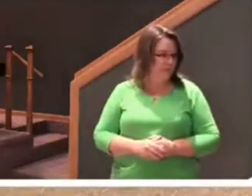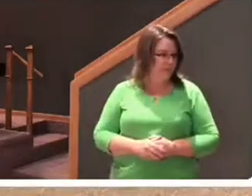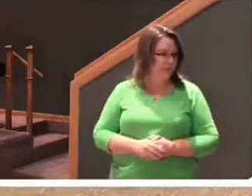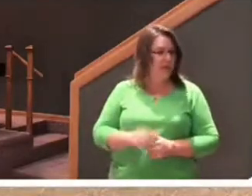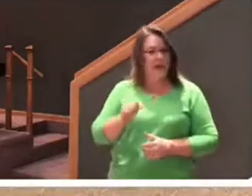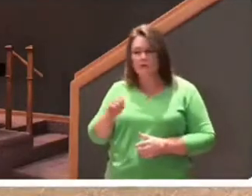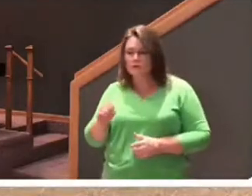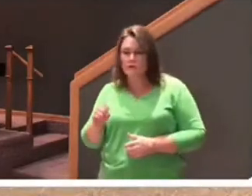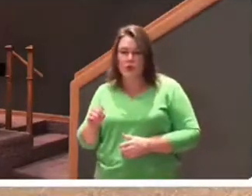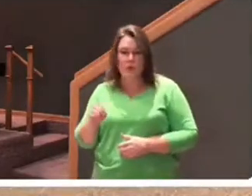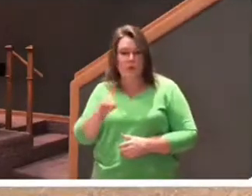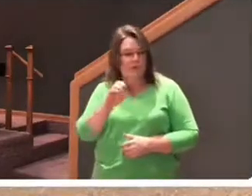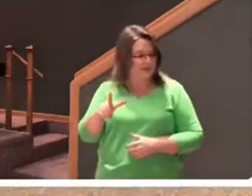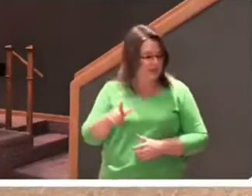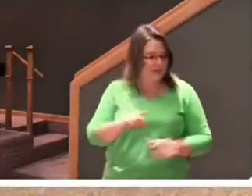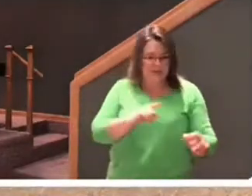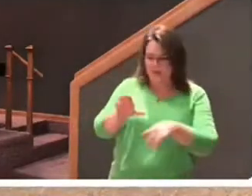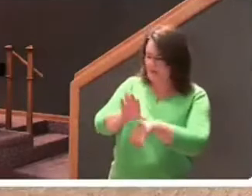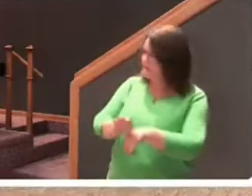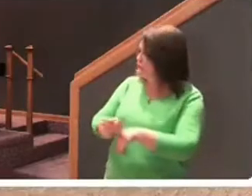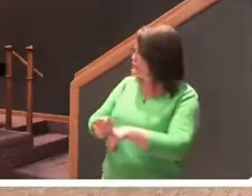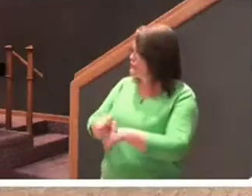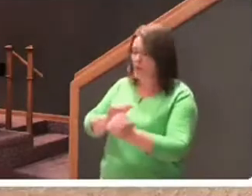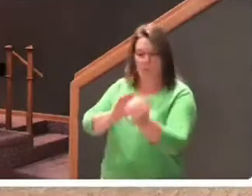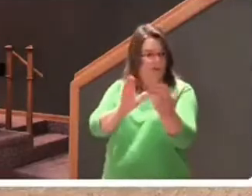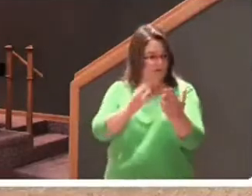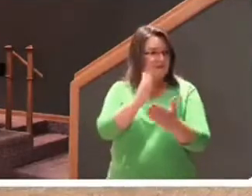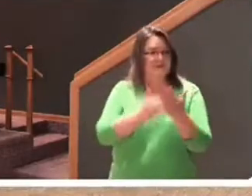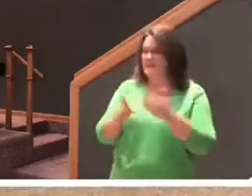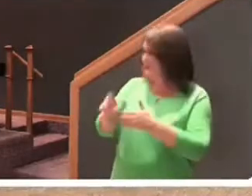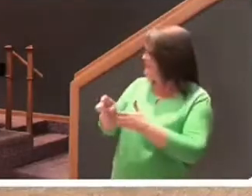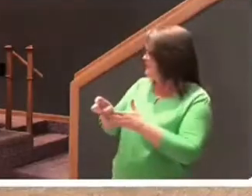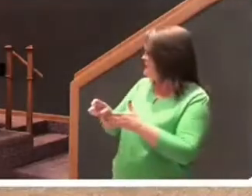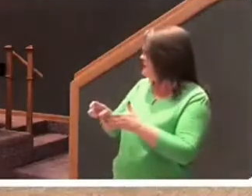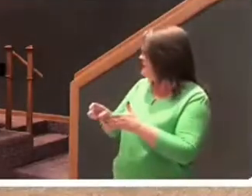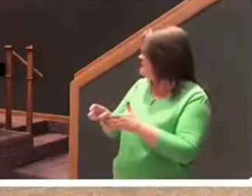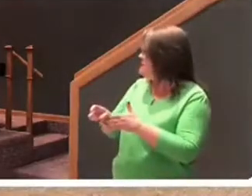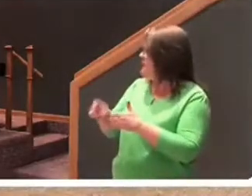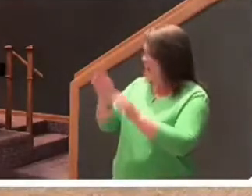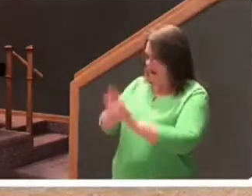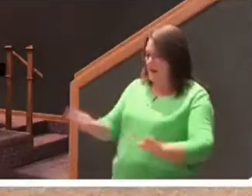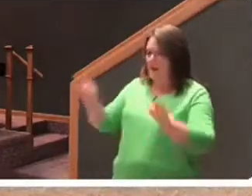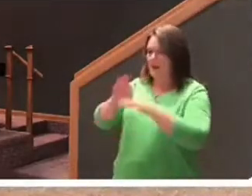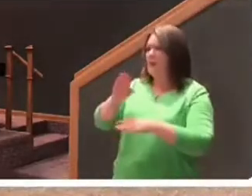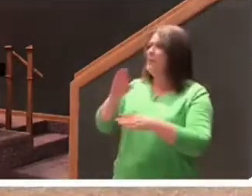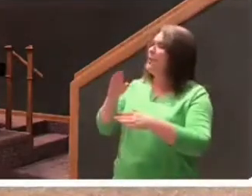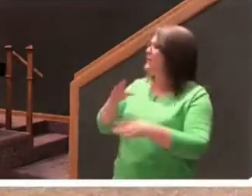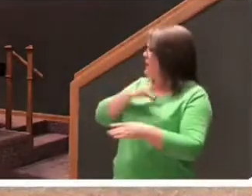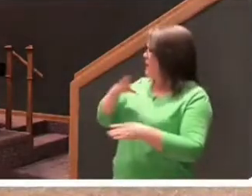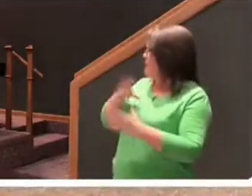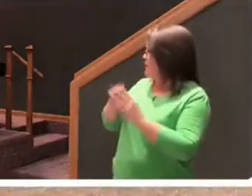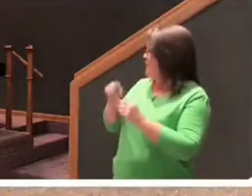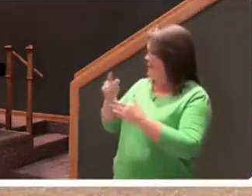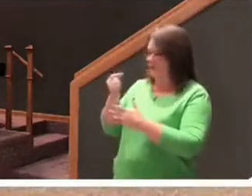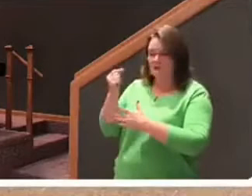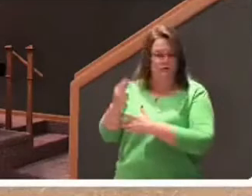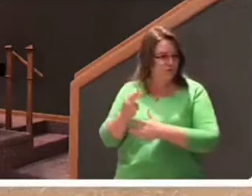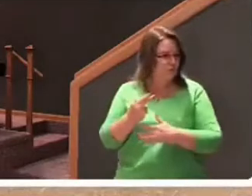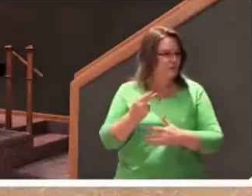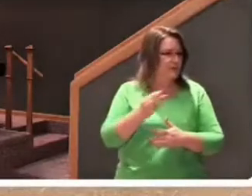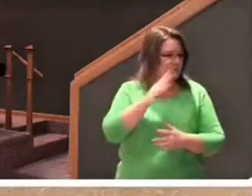So here's the deal. Even as a church, we're facing some needs coming up. We have an important board meeting this Thursday where we're going to talk about